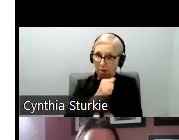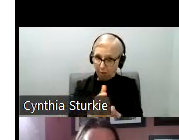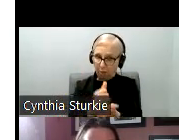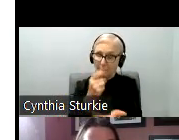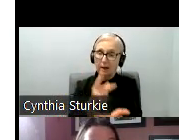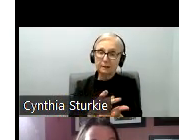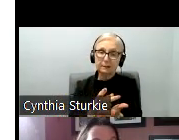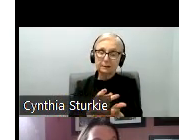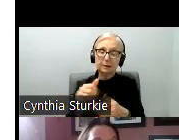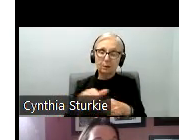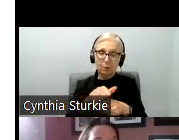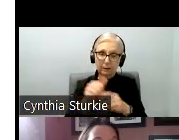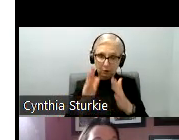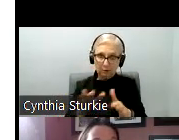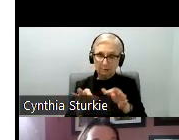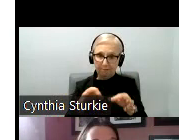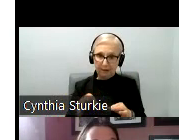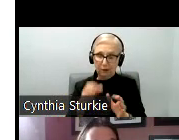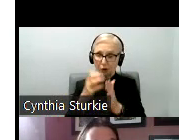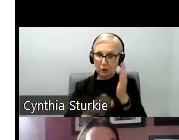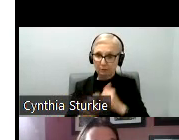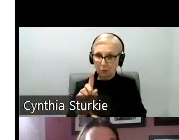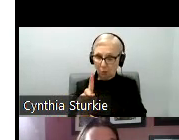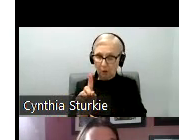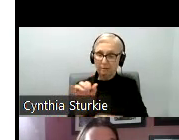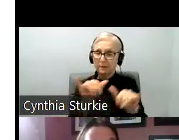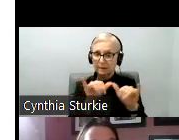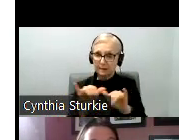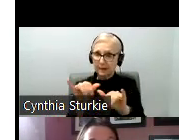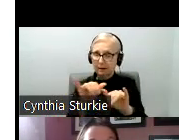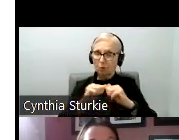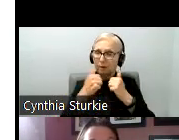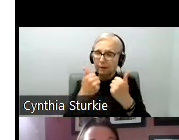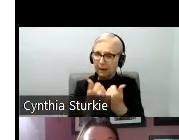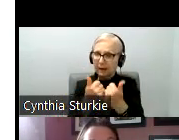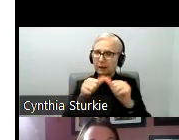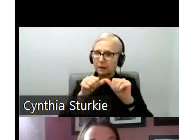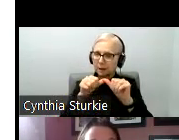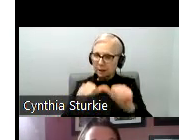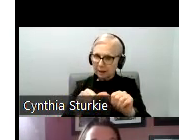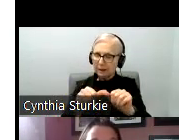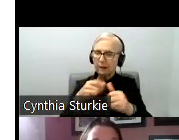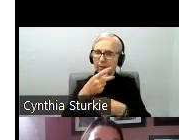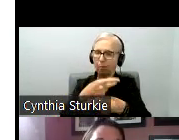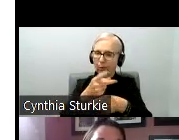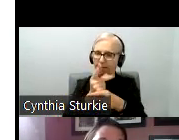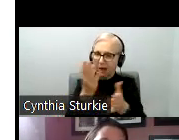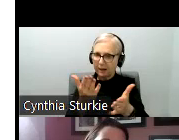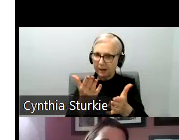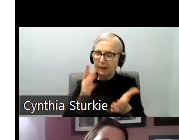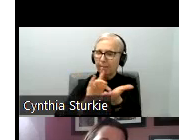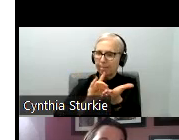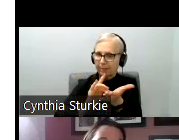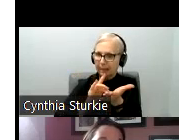in Chapter 1. And there are standards around the agency continuing and or providing